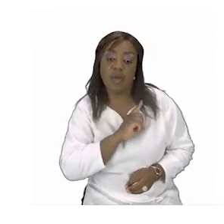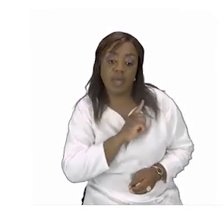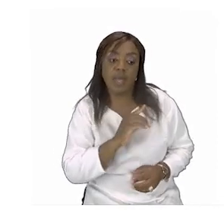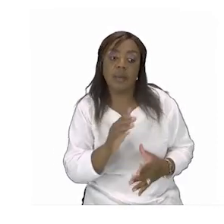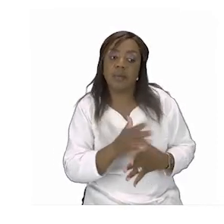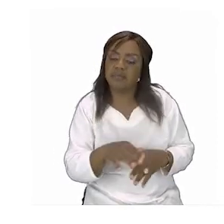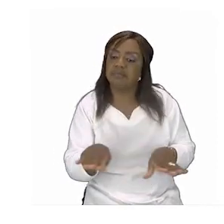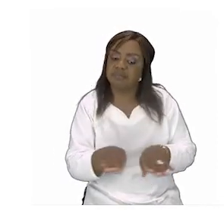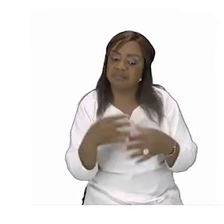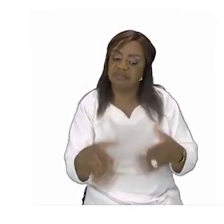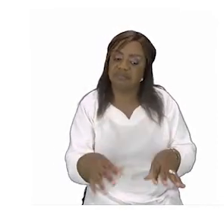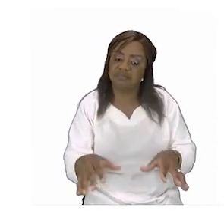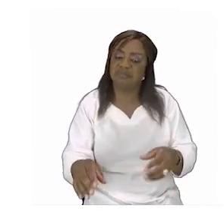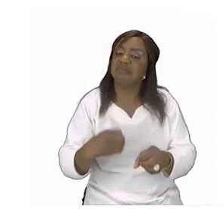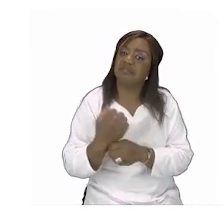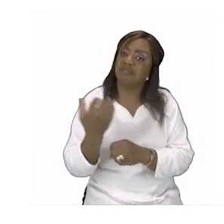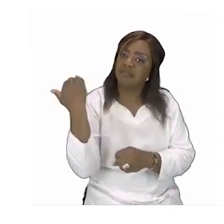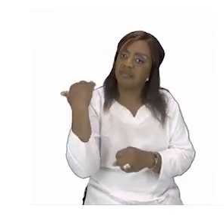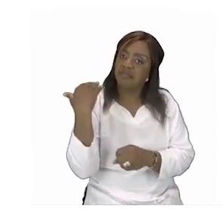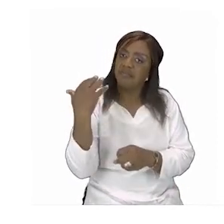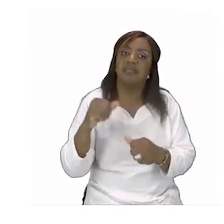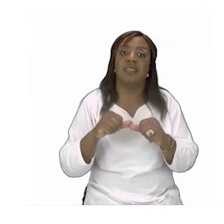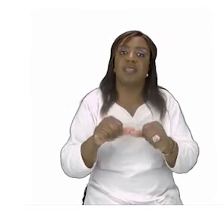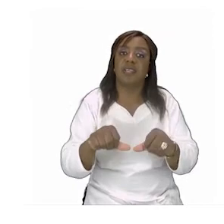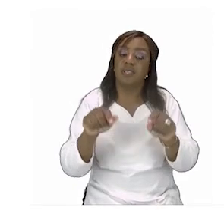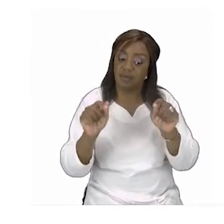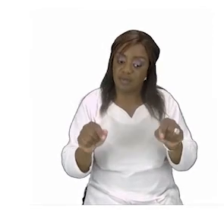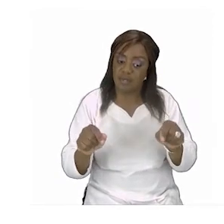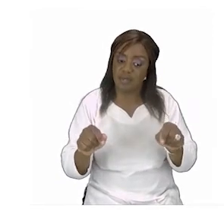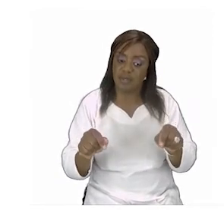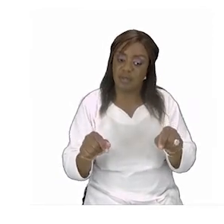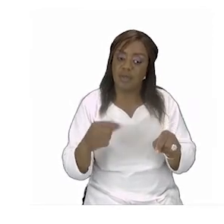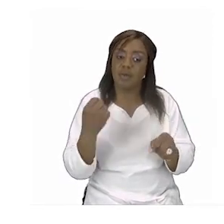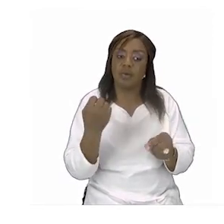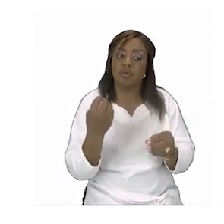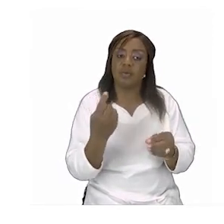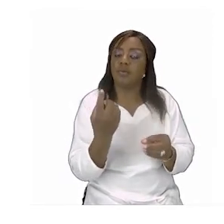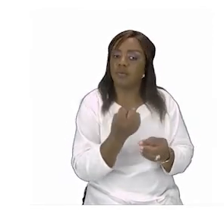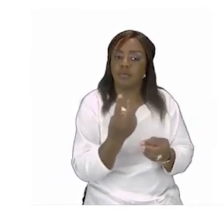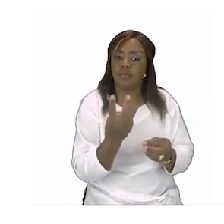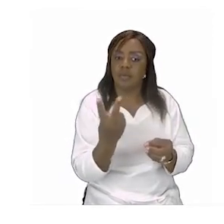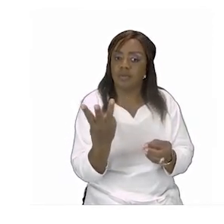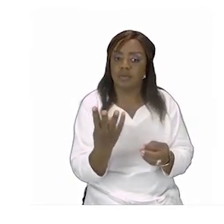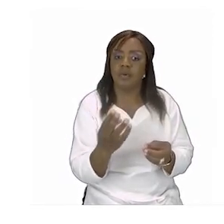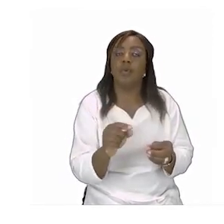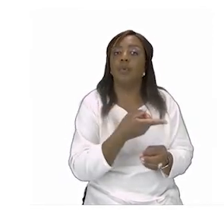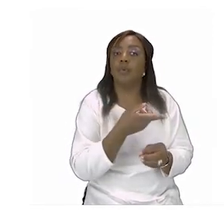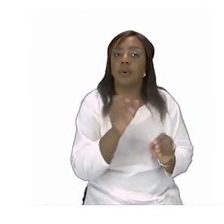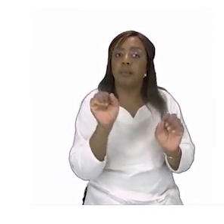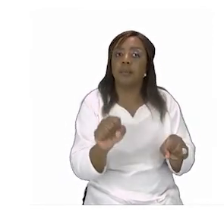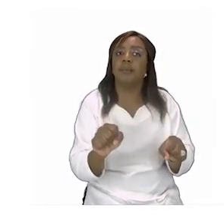for a little while. But today, instead of just counting, we are going to color all the